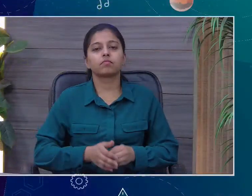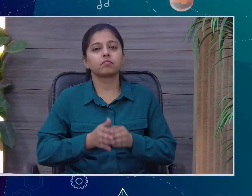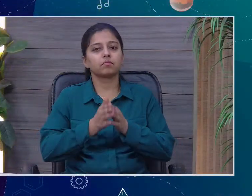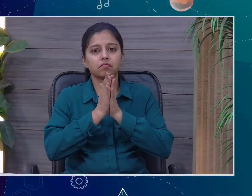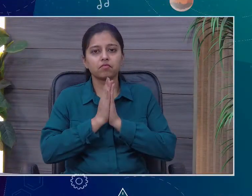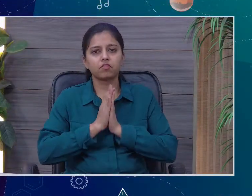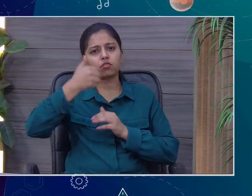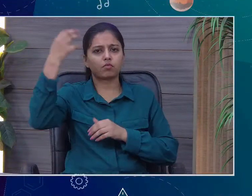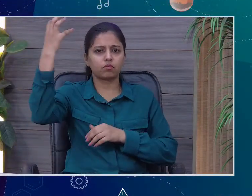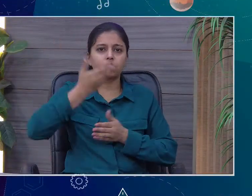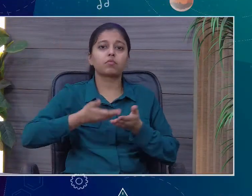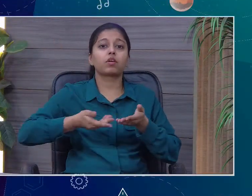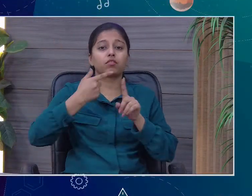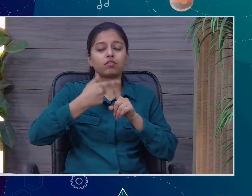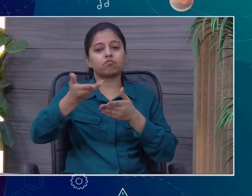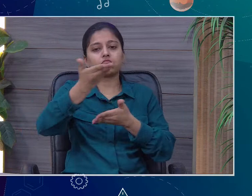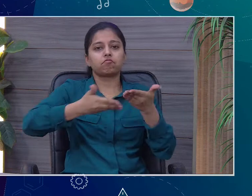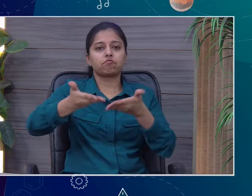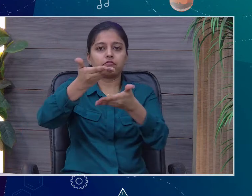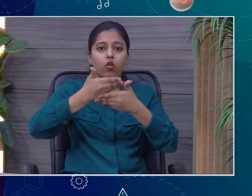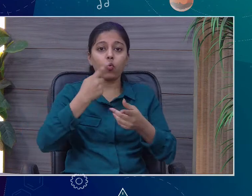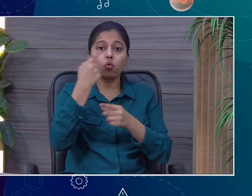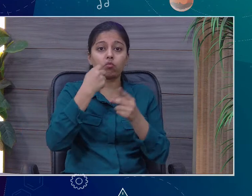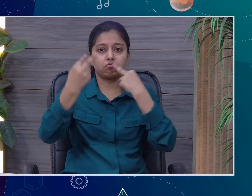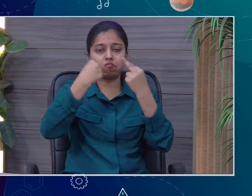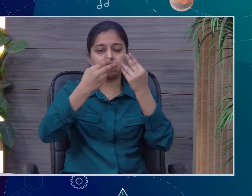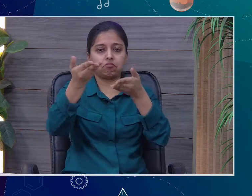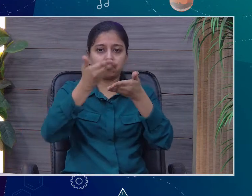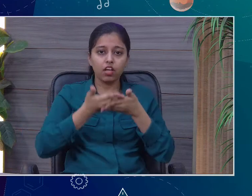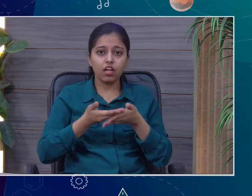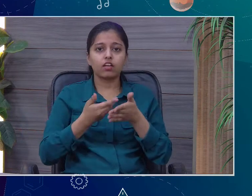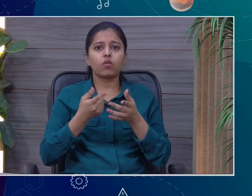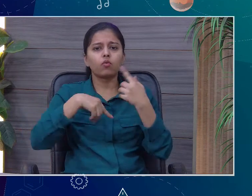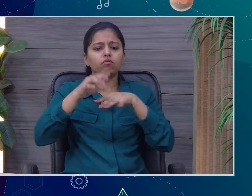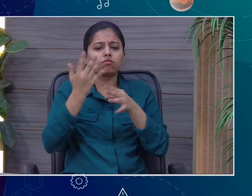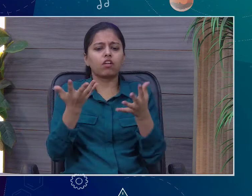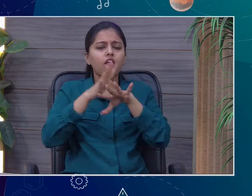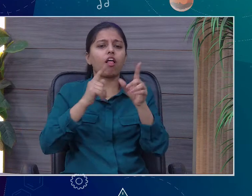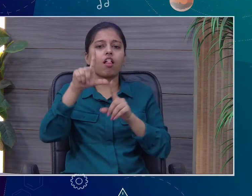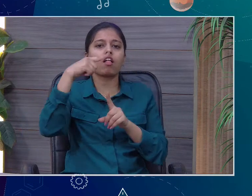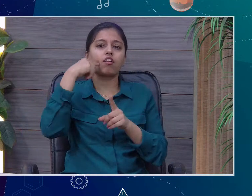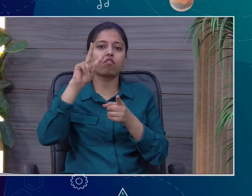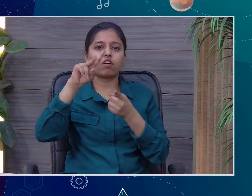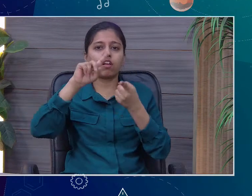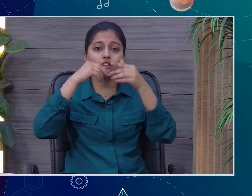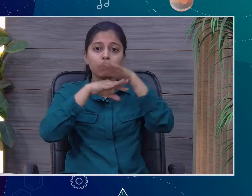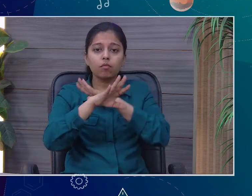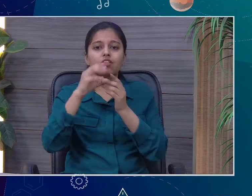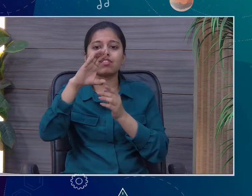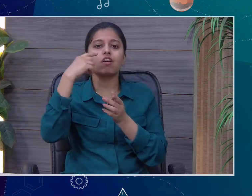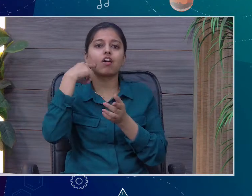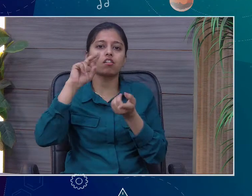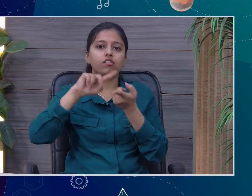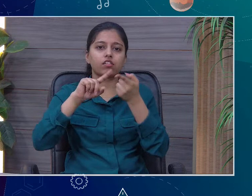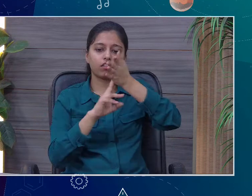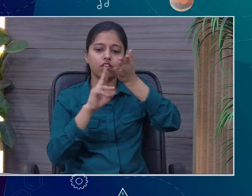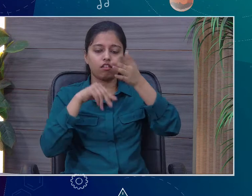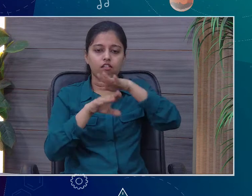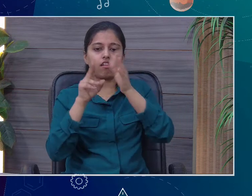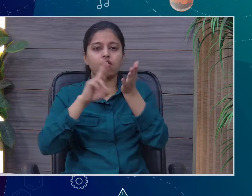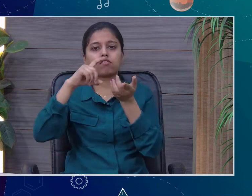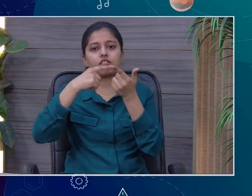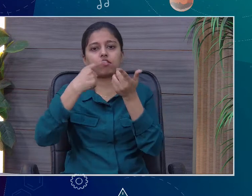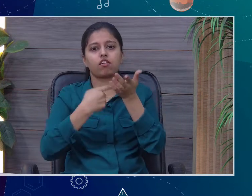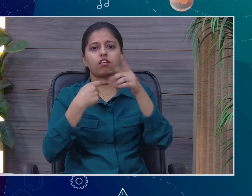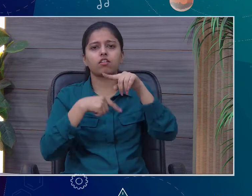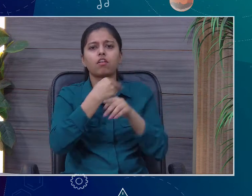Namaskar, good afternoon and very warm welcome to all our viewers and learners in this live phone-in session of CIET NCERT. I am Renu Bhatt with